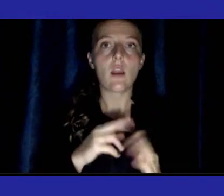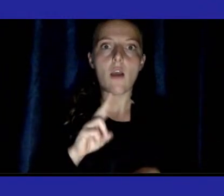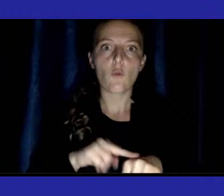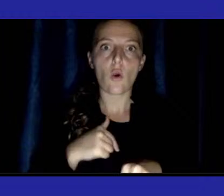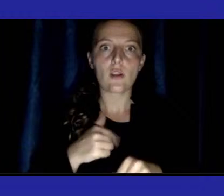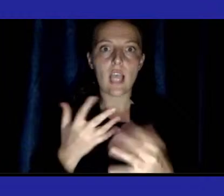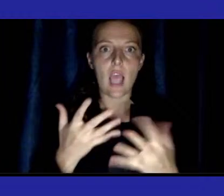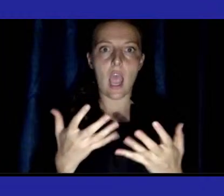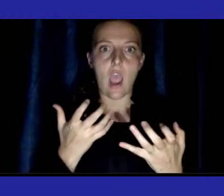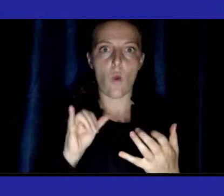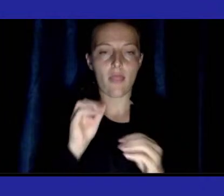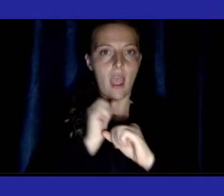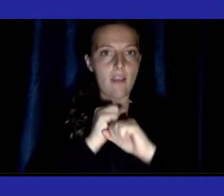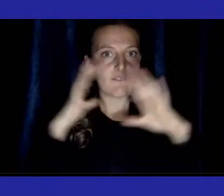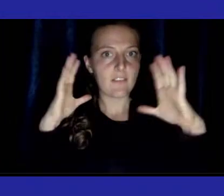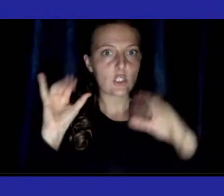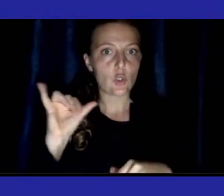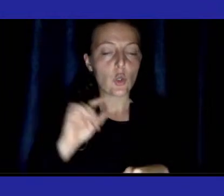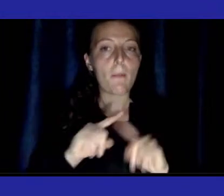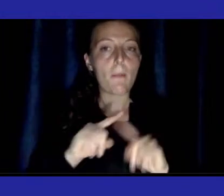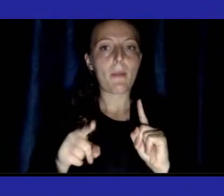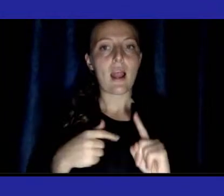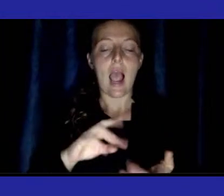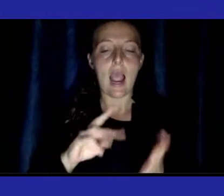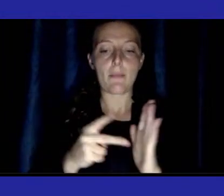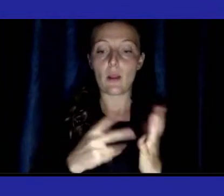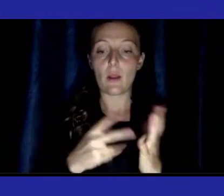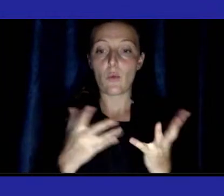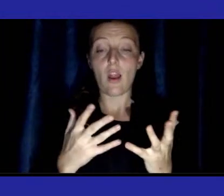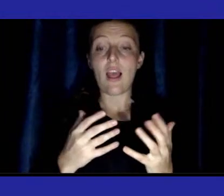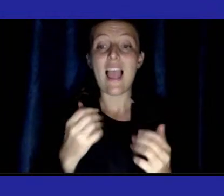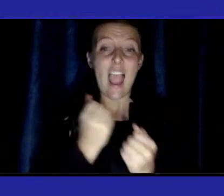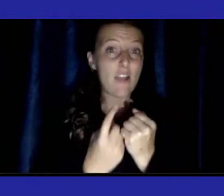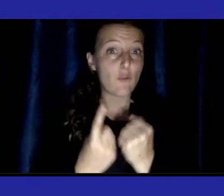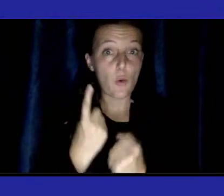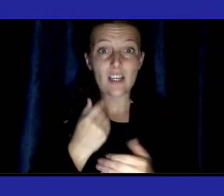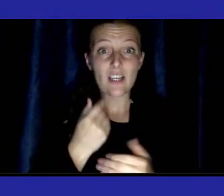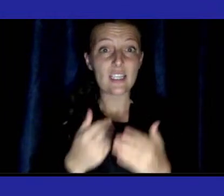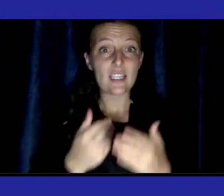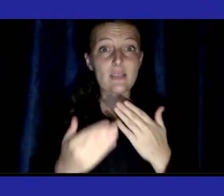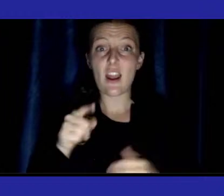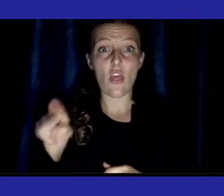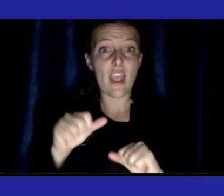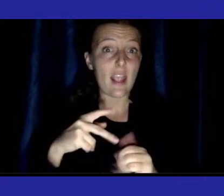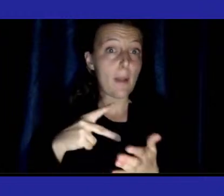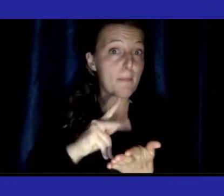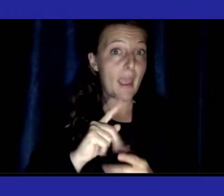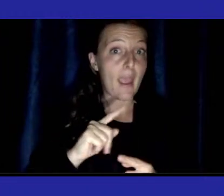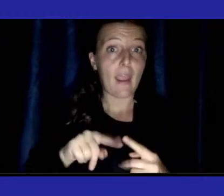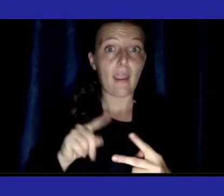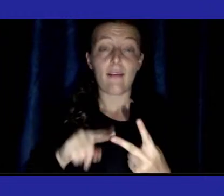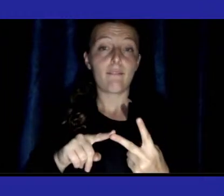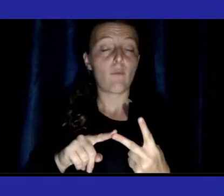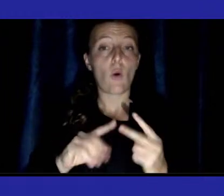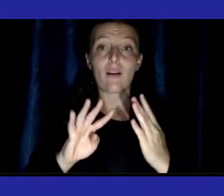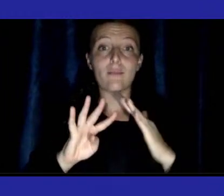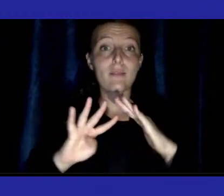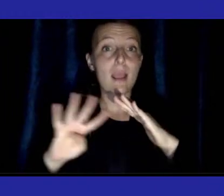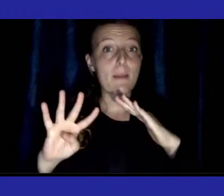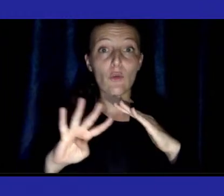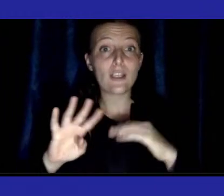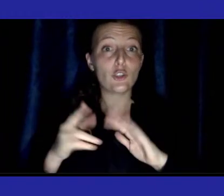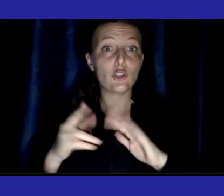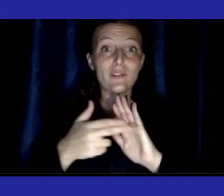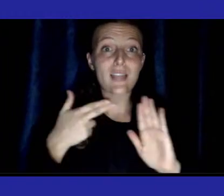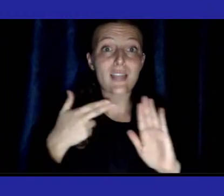is everybody, regardless of whether they can pay, regardless of their immigration status, I'm not as passionate about,